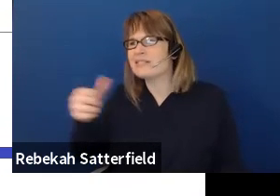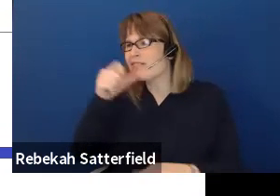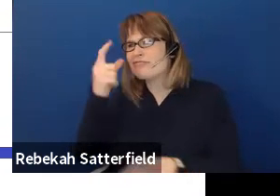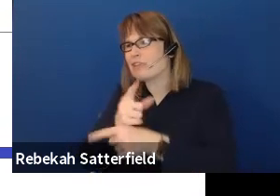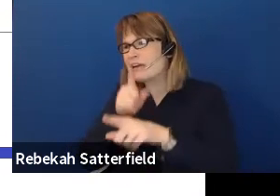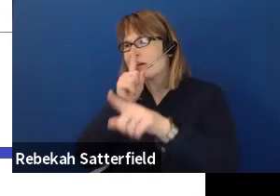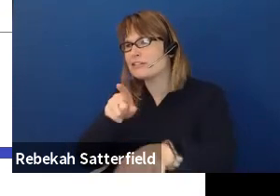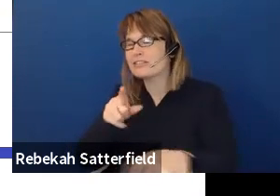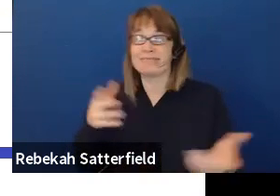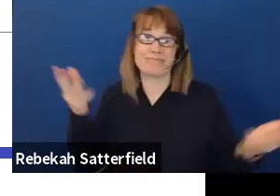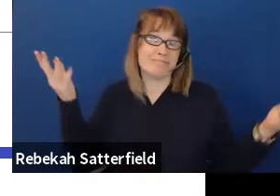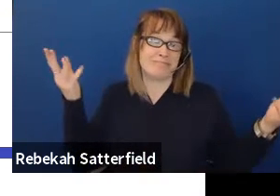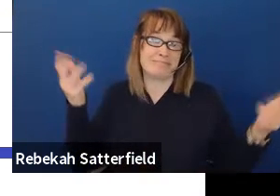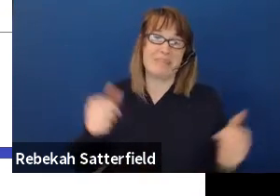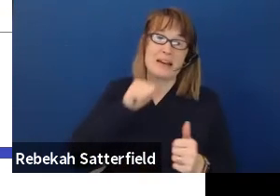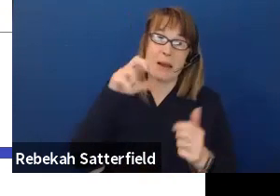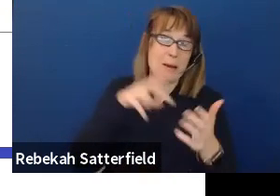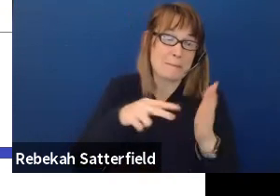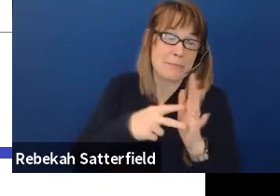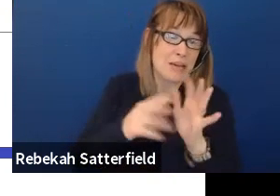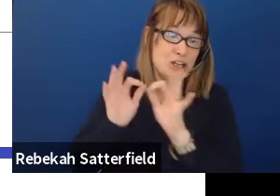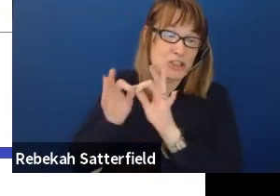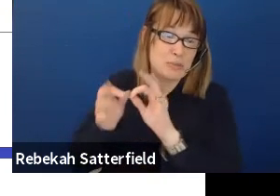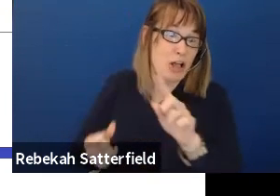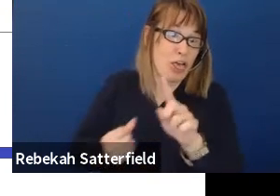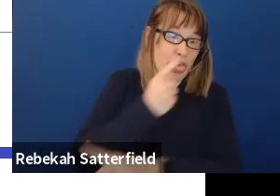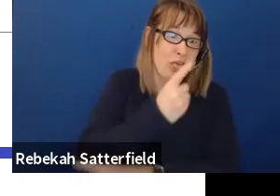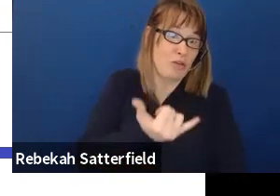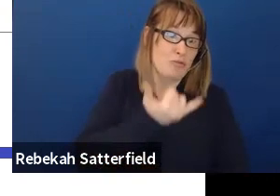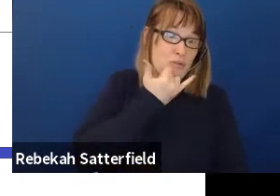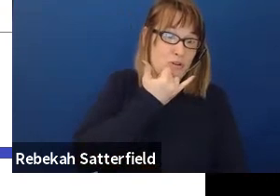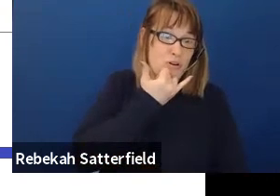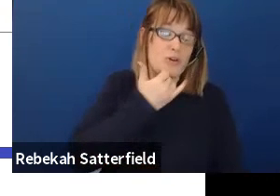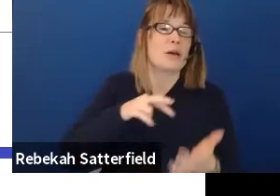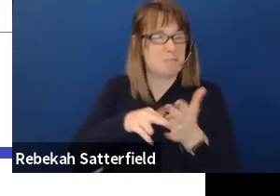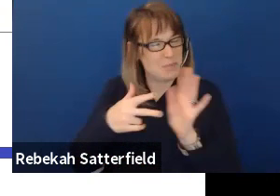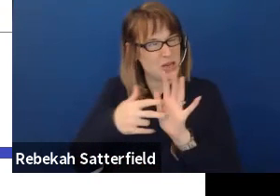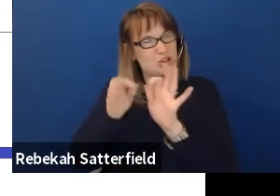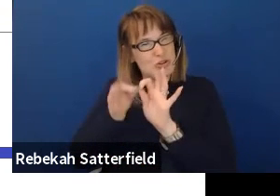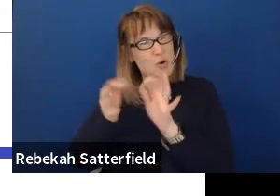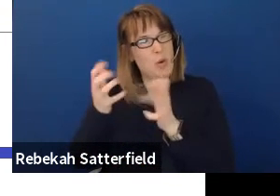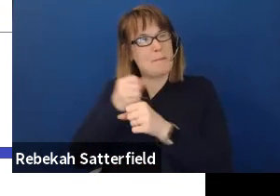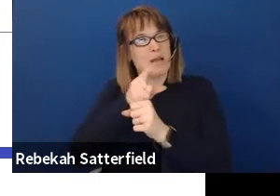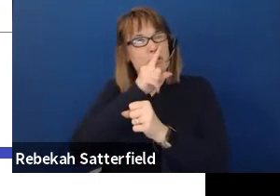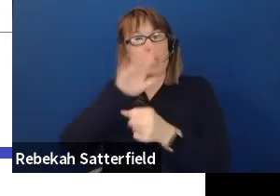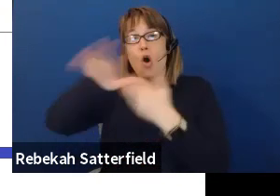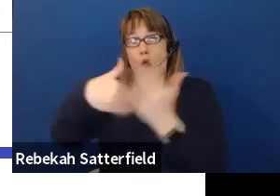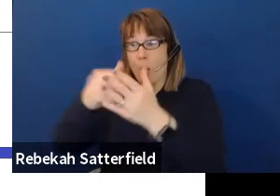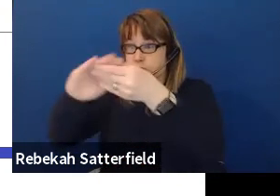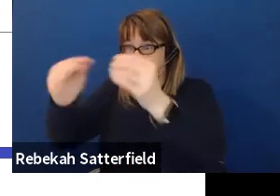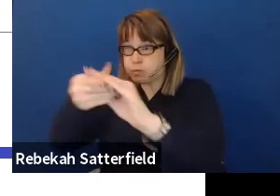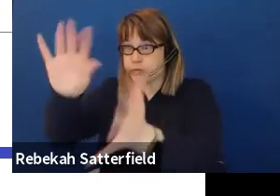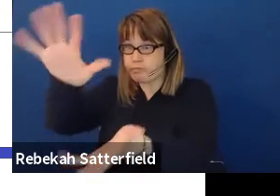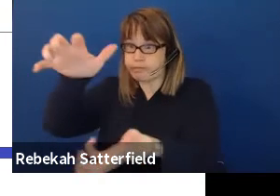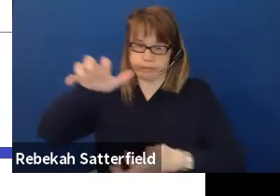question. It just means that the interpreter is ensuring that the provider hears everything that was said. And sometimes